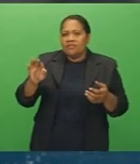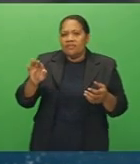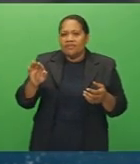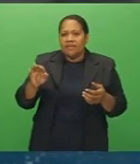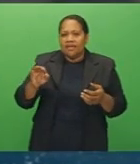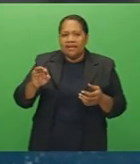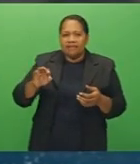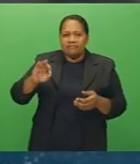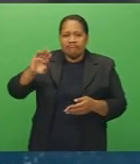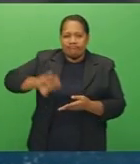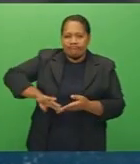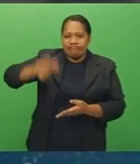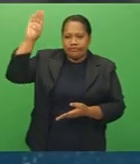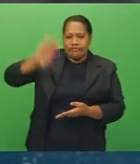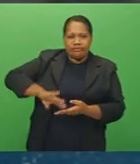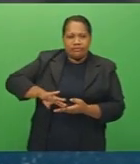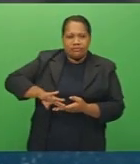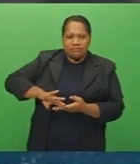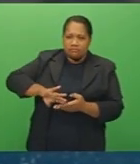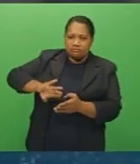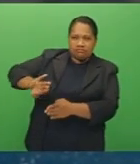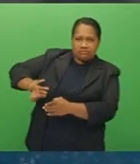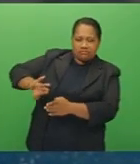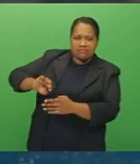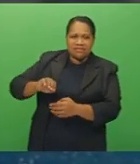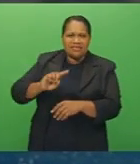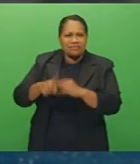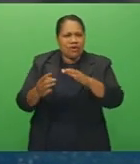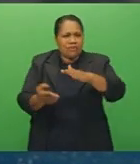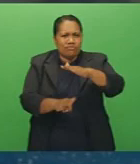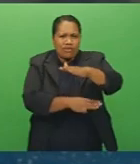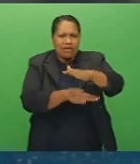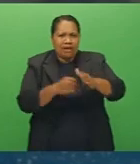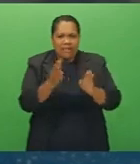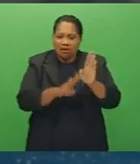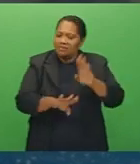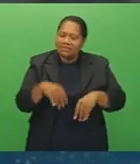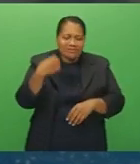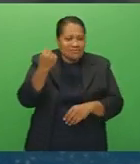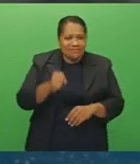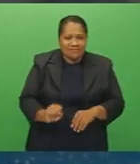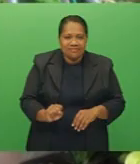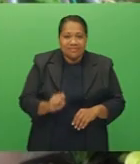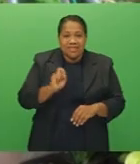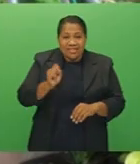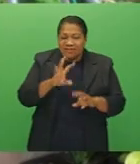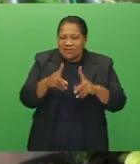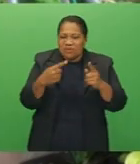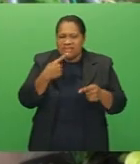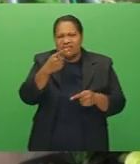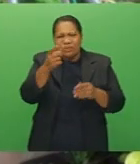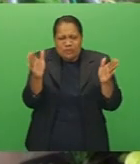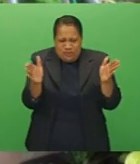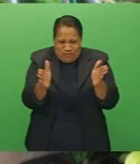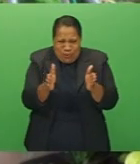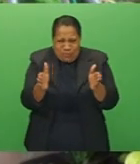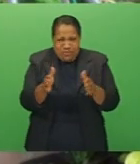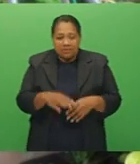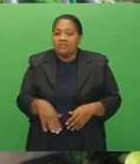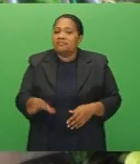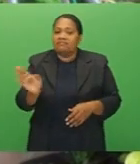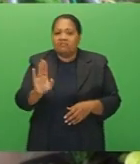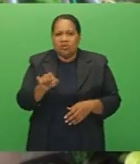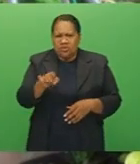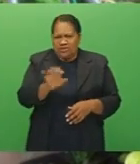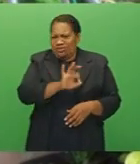stereotypes about marine biologists stop you, or if someone says, oh, you're too small, or you're not a strong